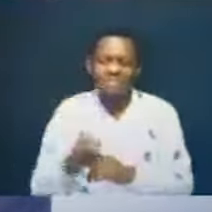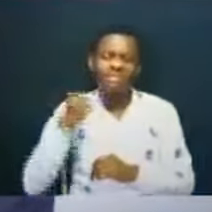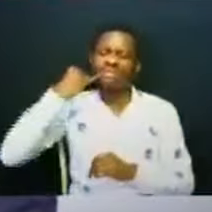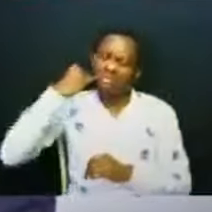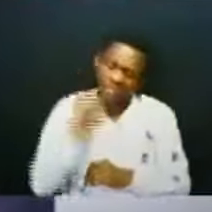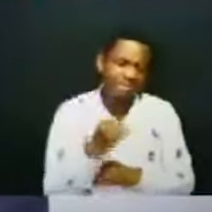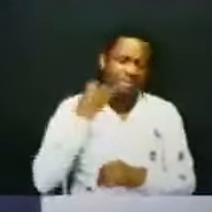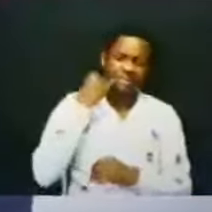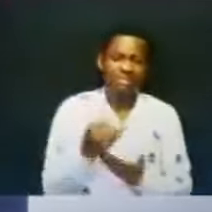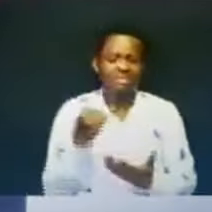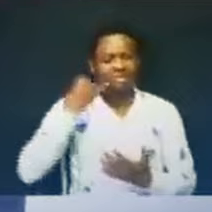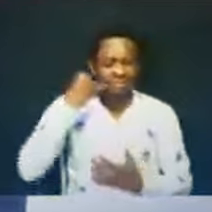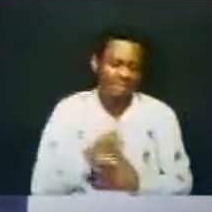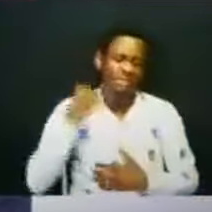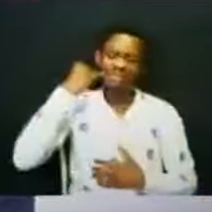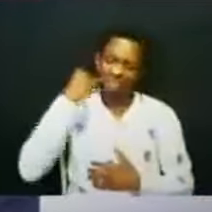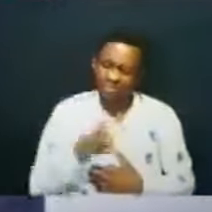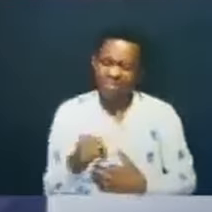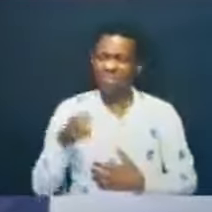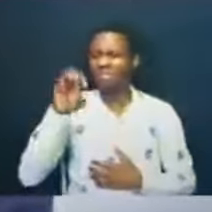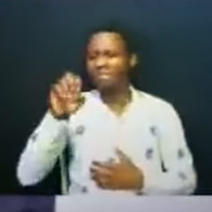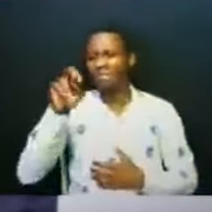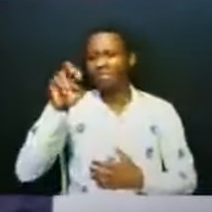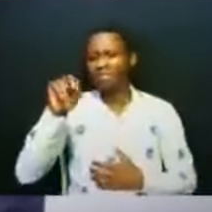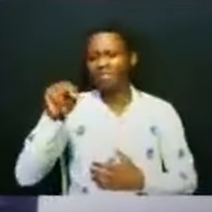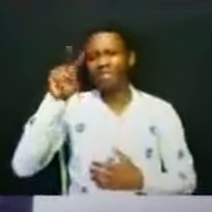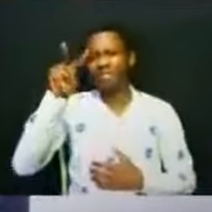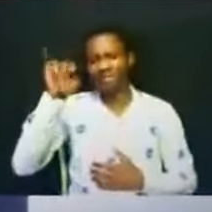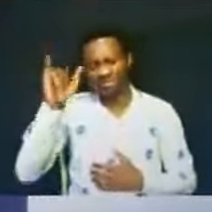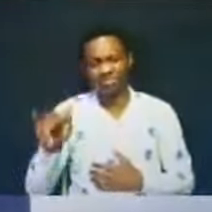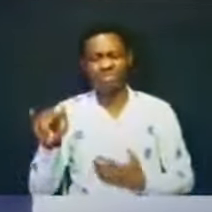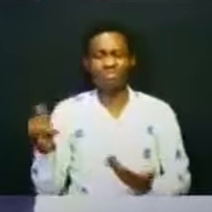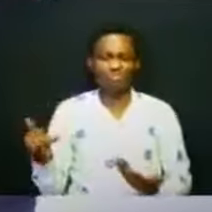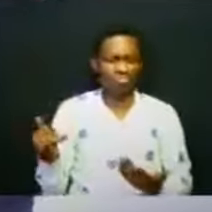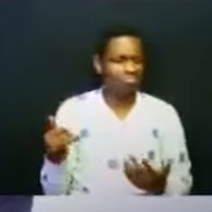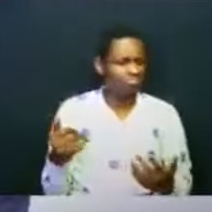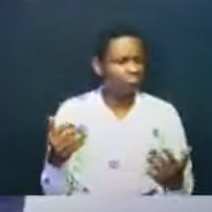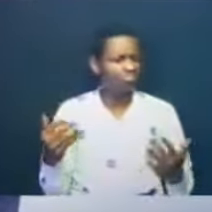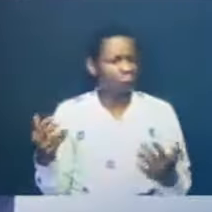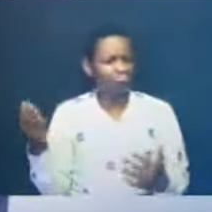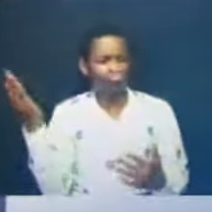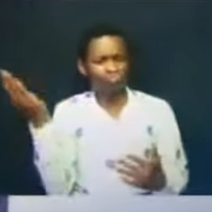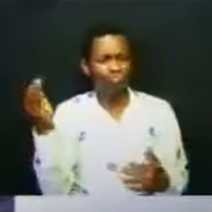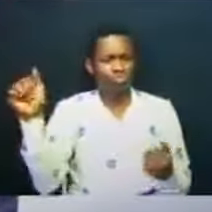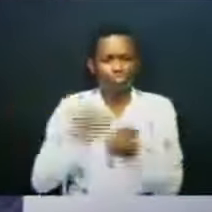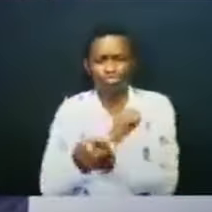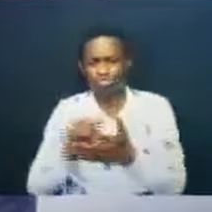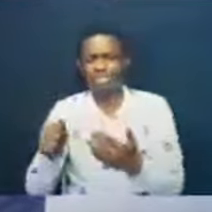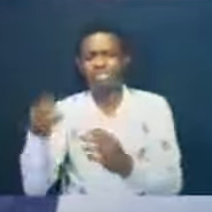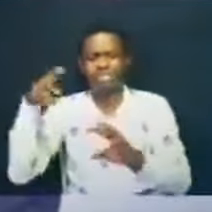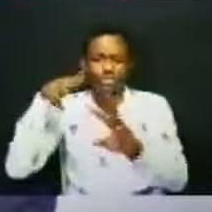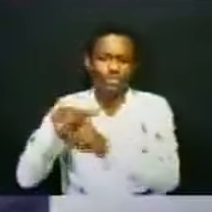odi ni tan jealousy na bribiema na ni bri obi slander na o ka noma e sey obi no cheating